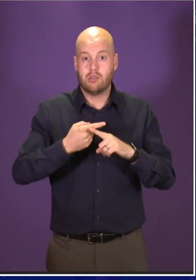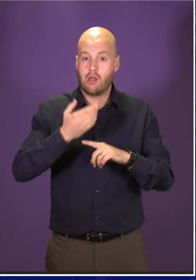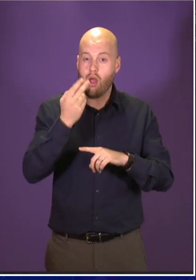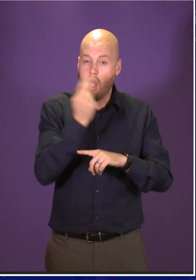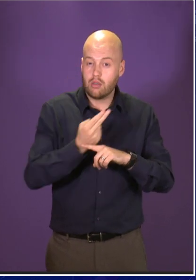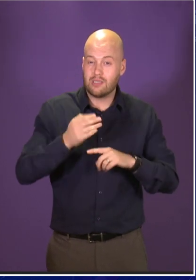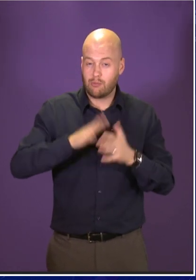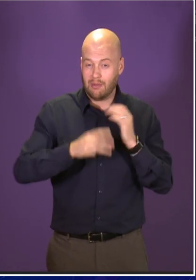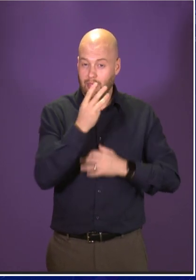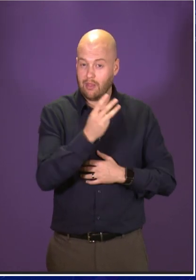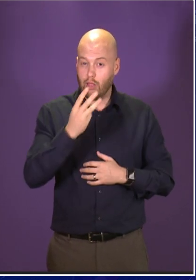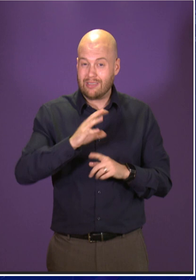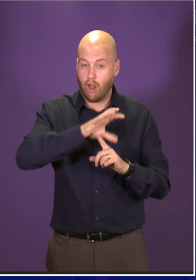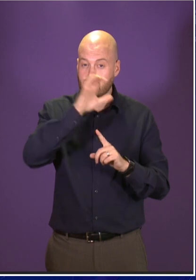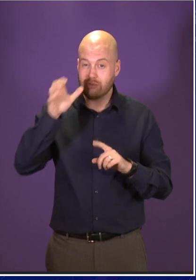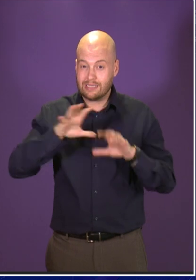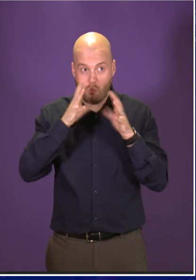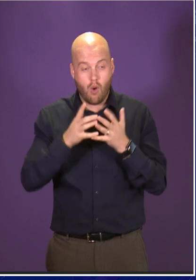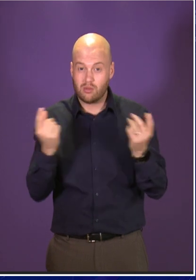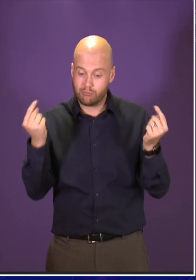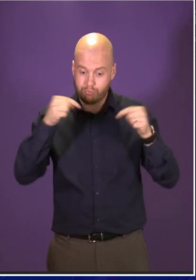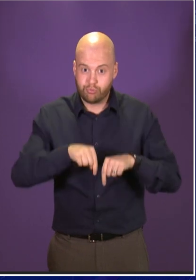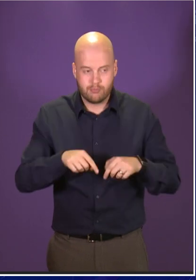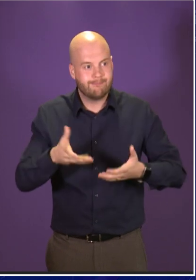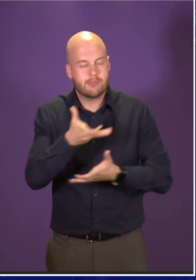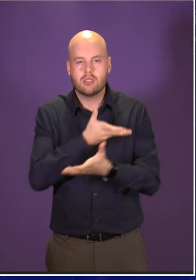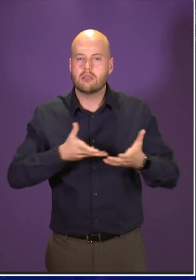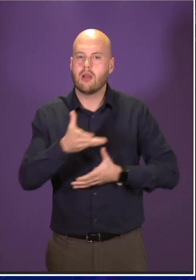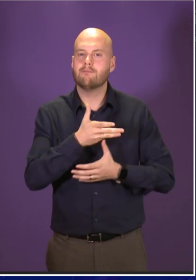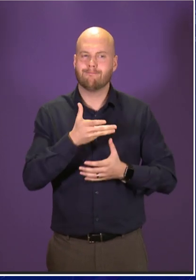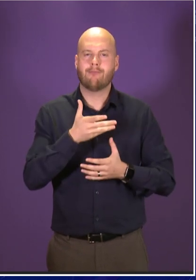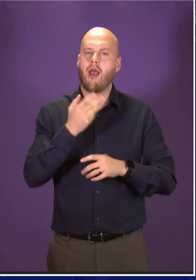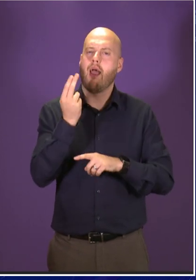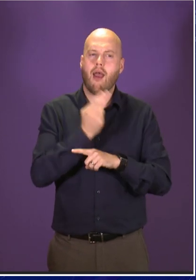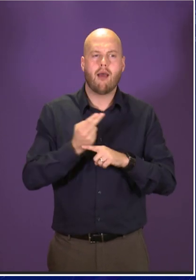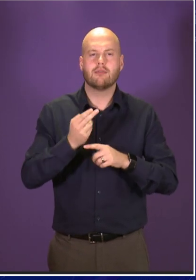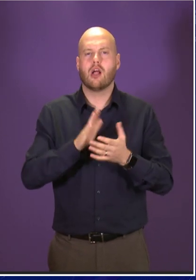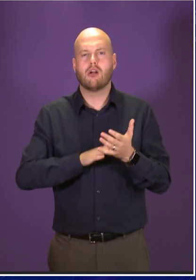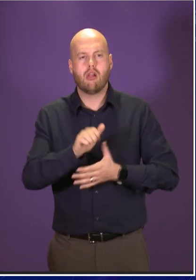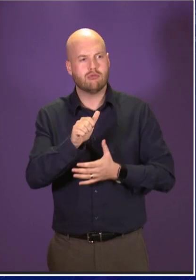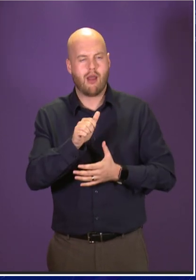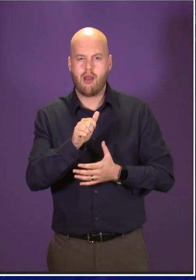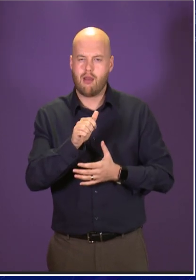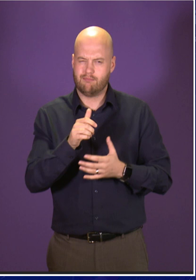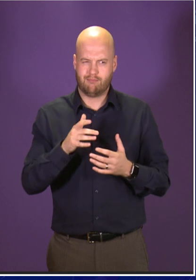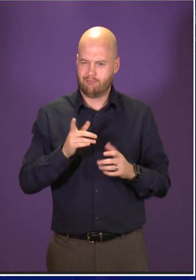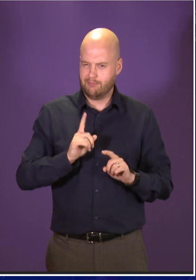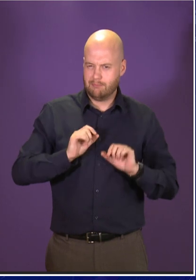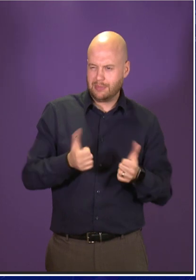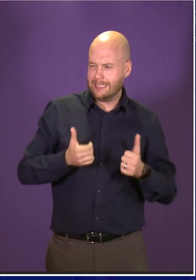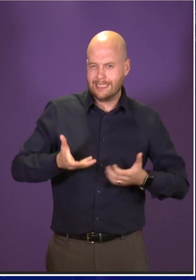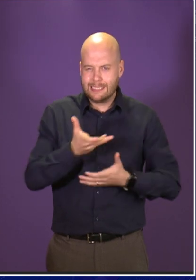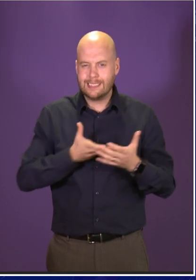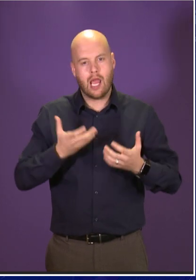world to discuss how arts and culture are best sustained, promoted and protected, as well as to provide